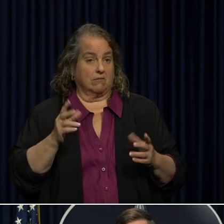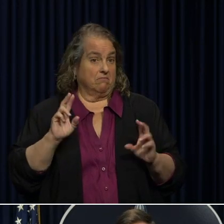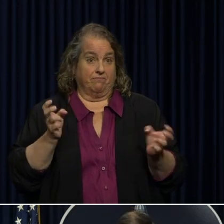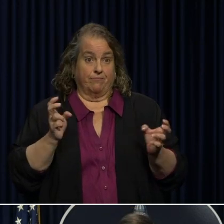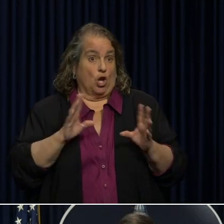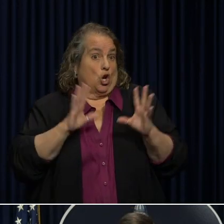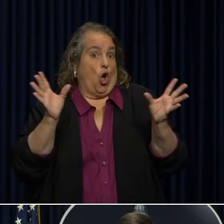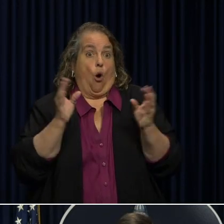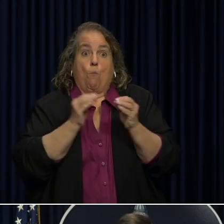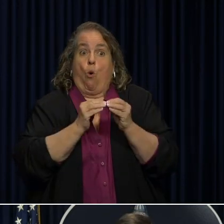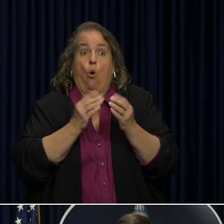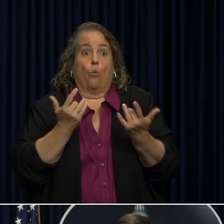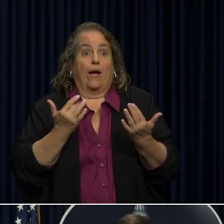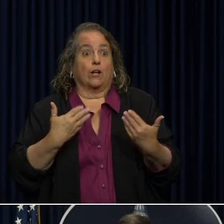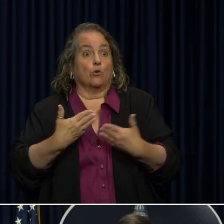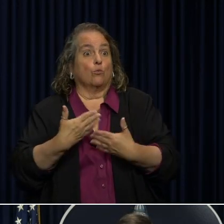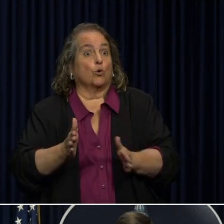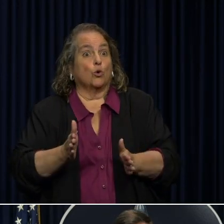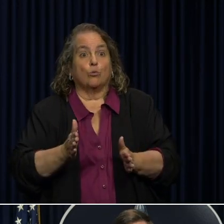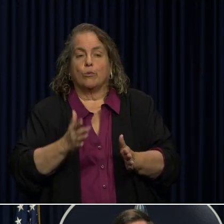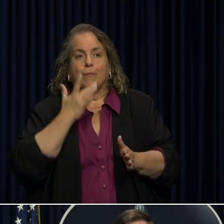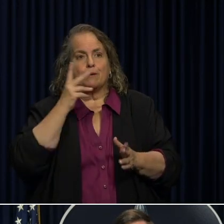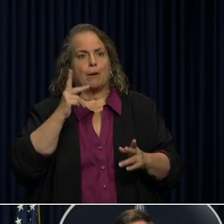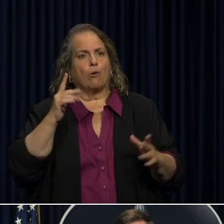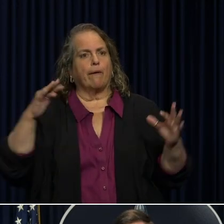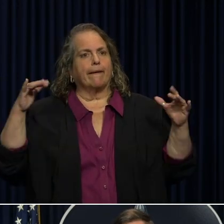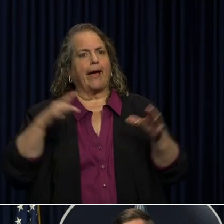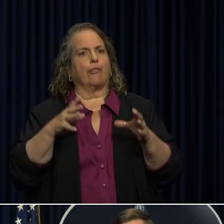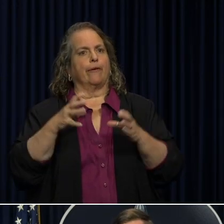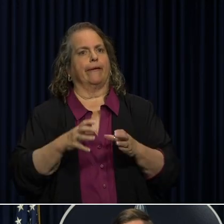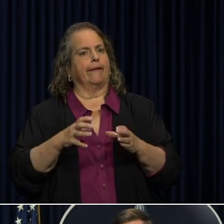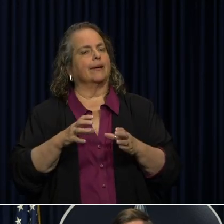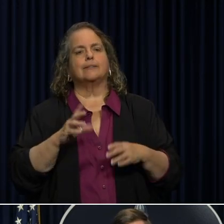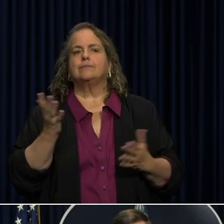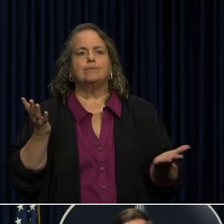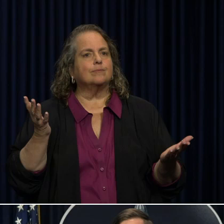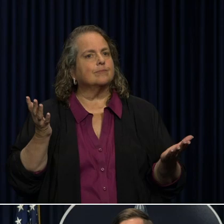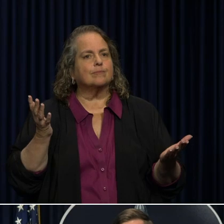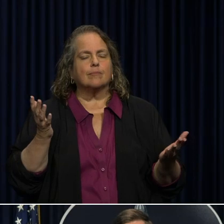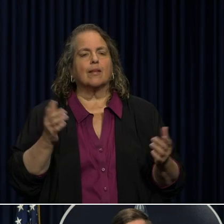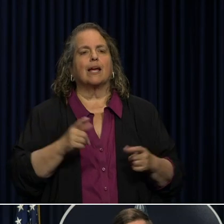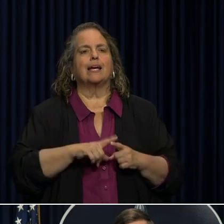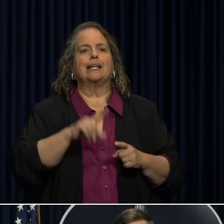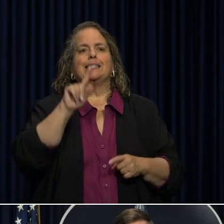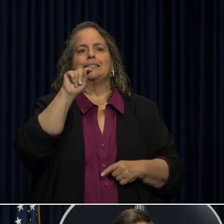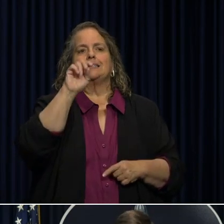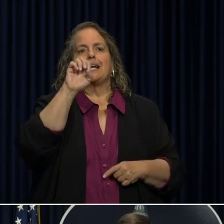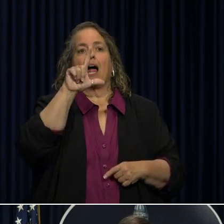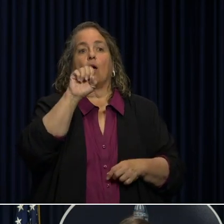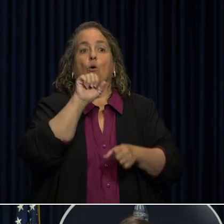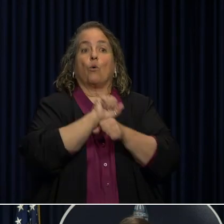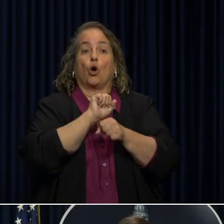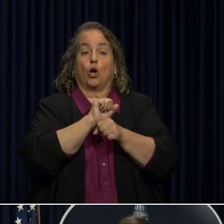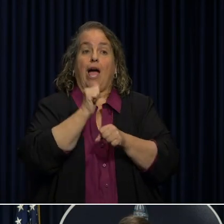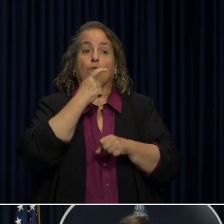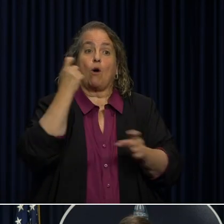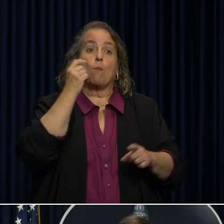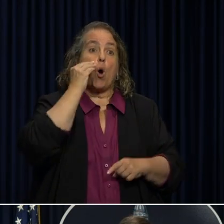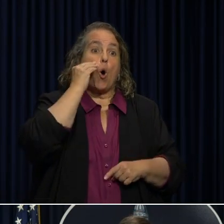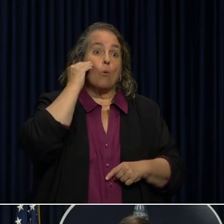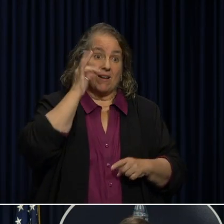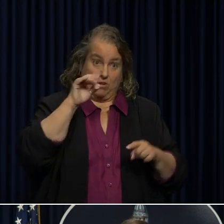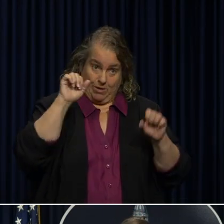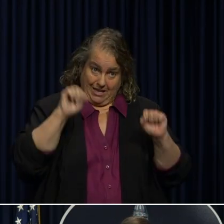That just brings people together as one example. Telework should continue with everybody that can